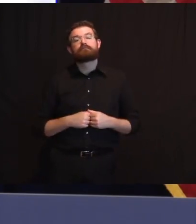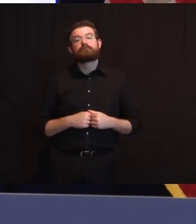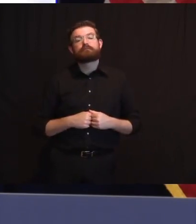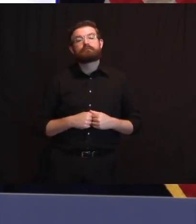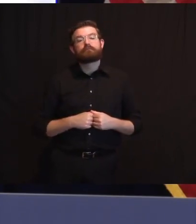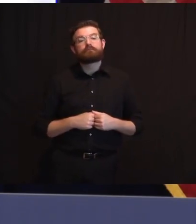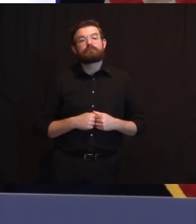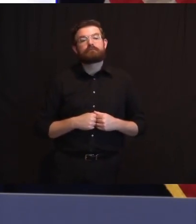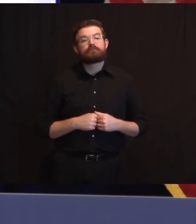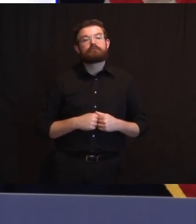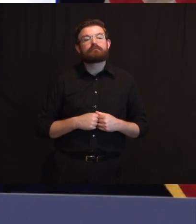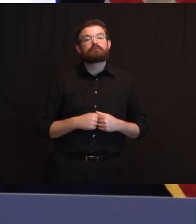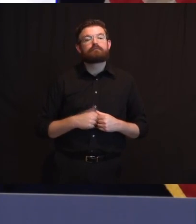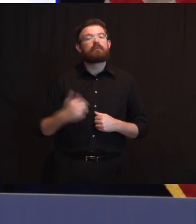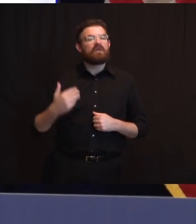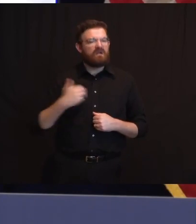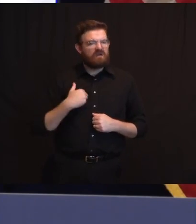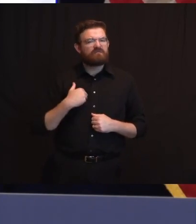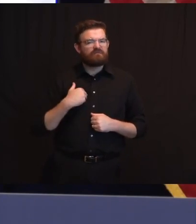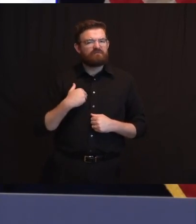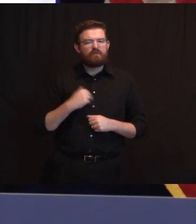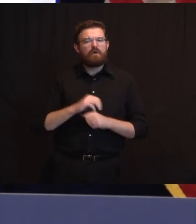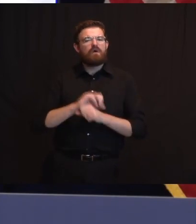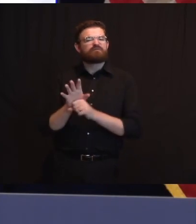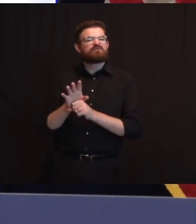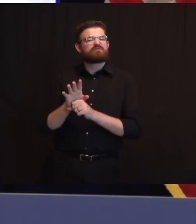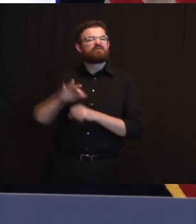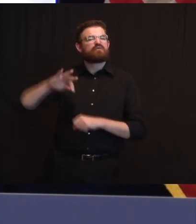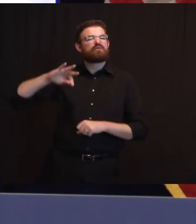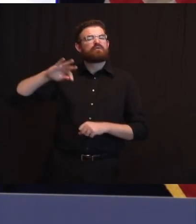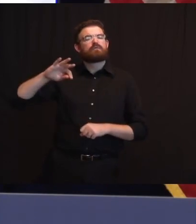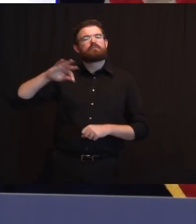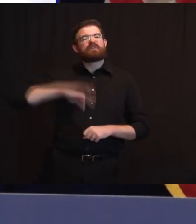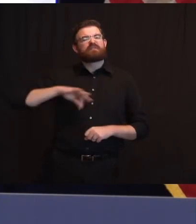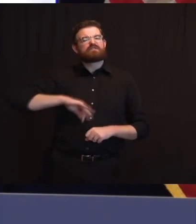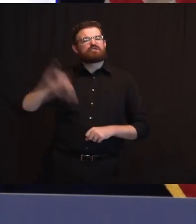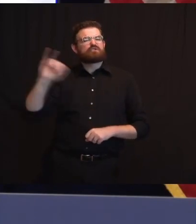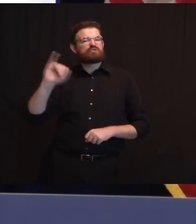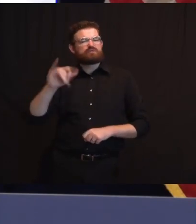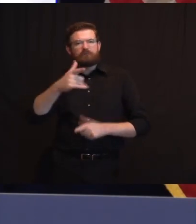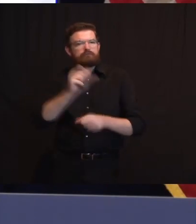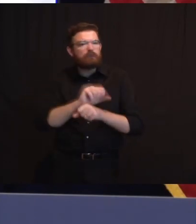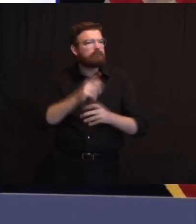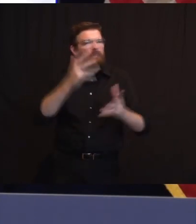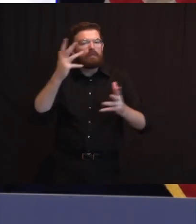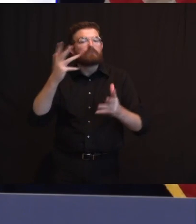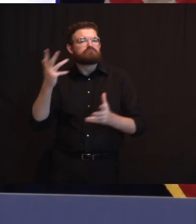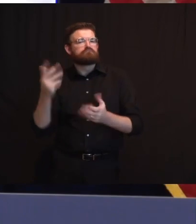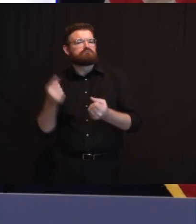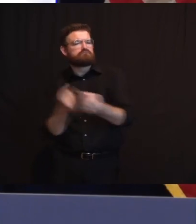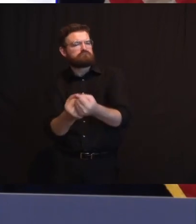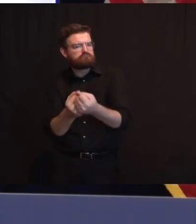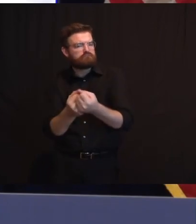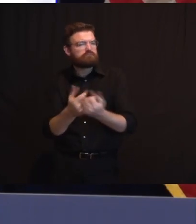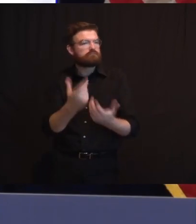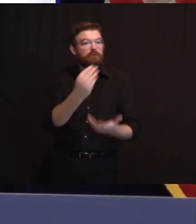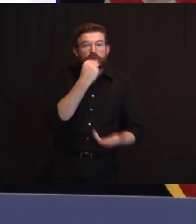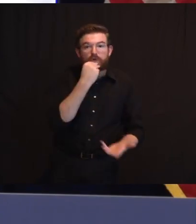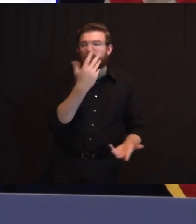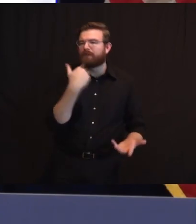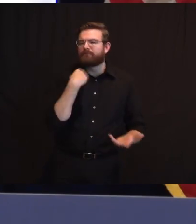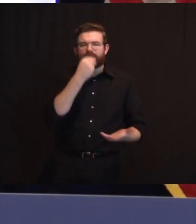services and resources and food assistance through NJ SNAP and WIC. So please, answer the